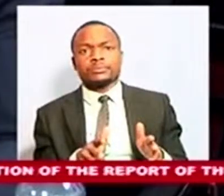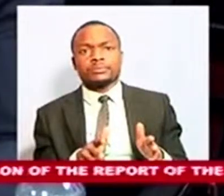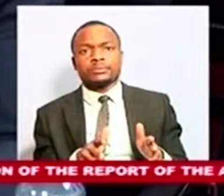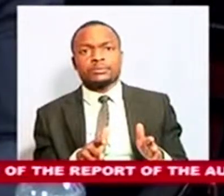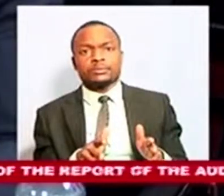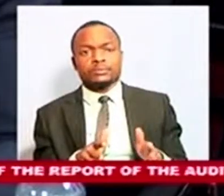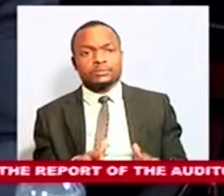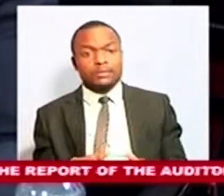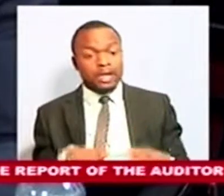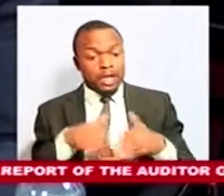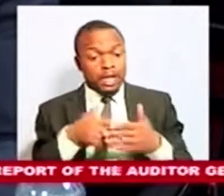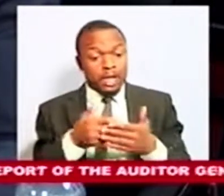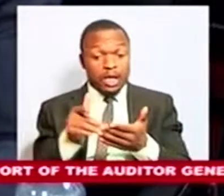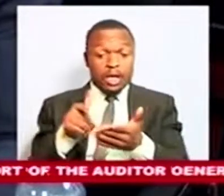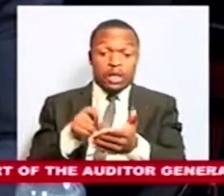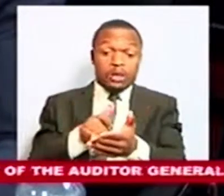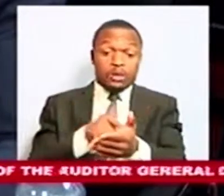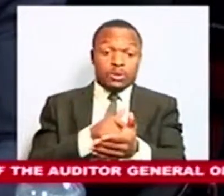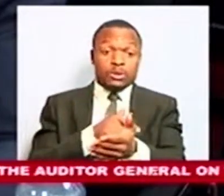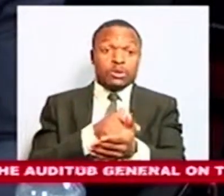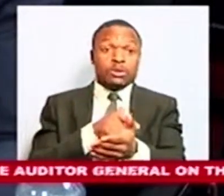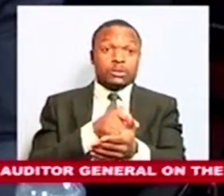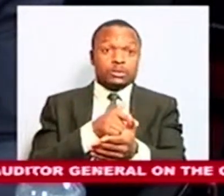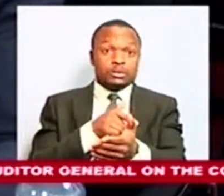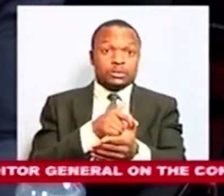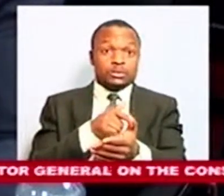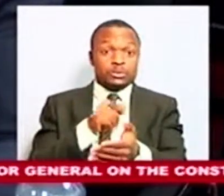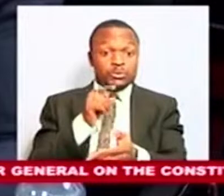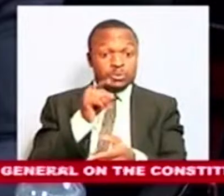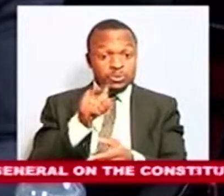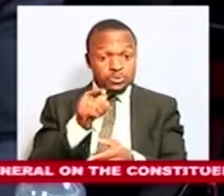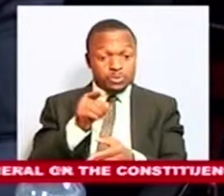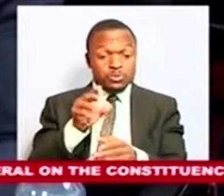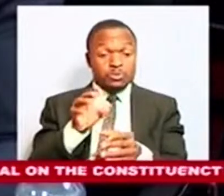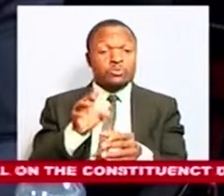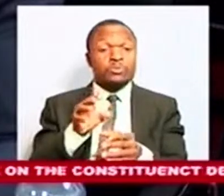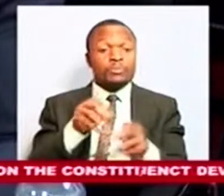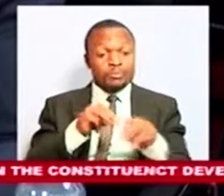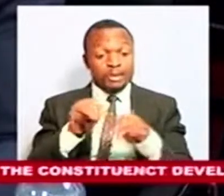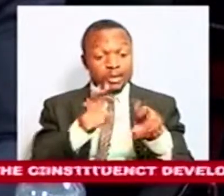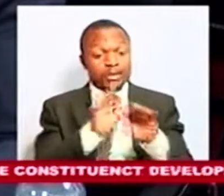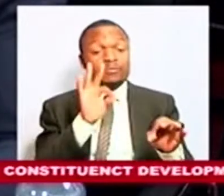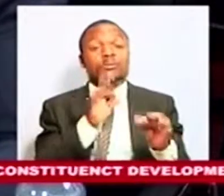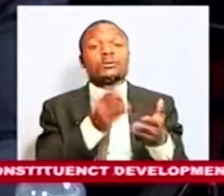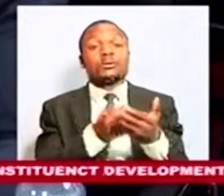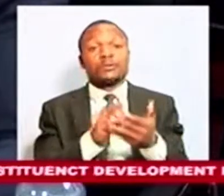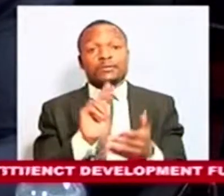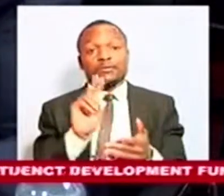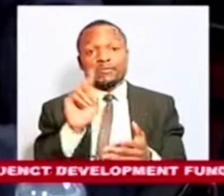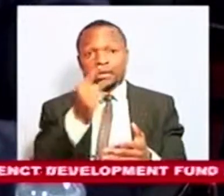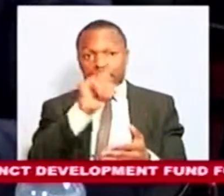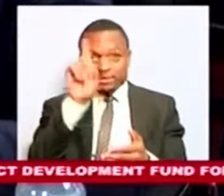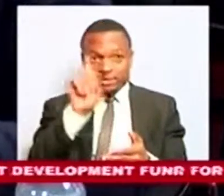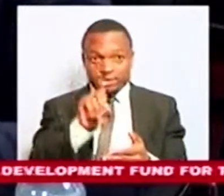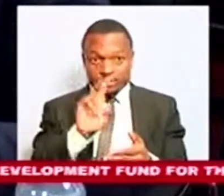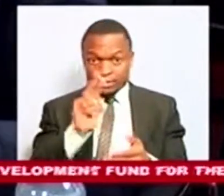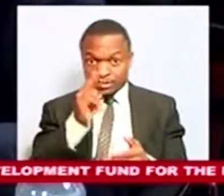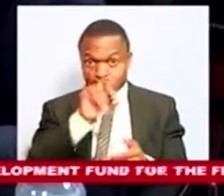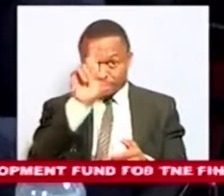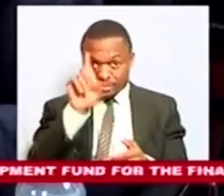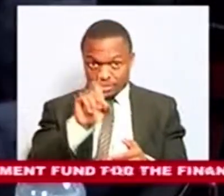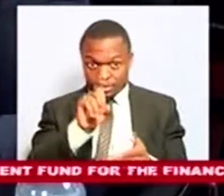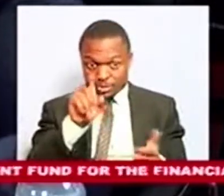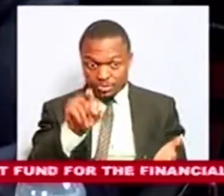And how long did it take for them to be found? That is the first question. The second question, on the